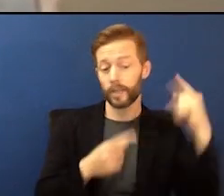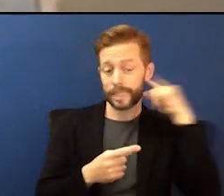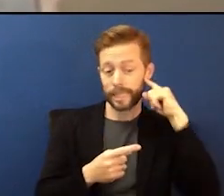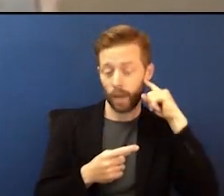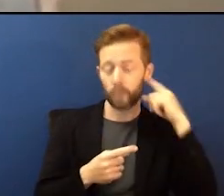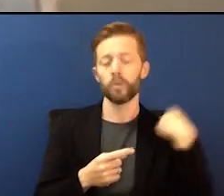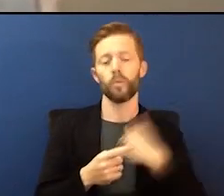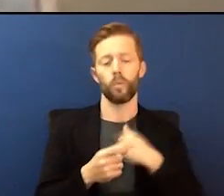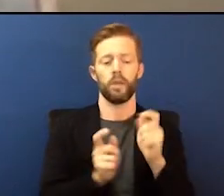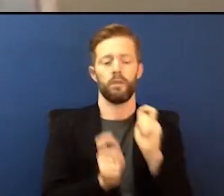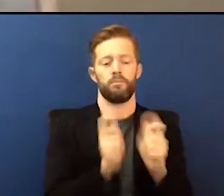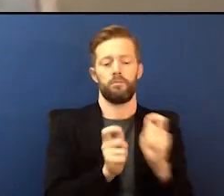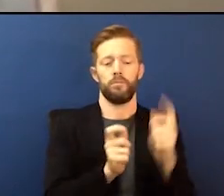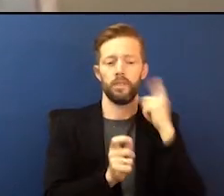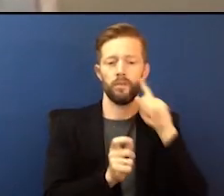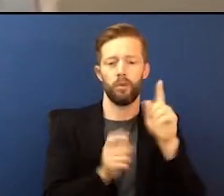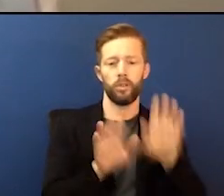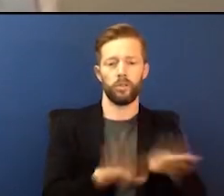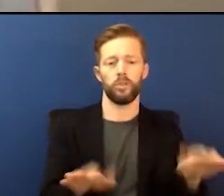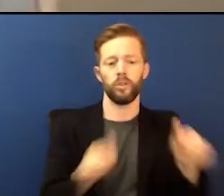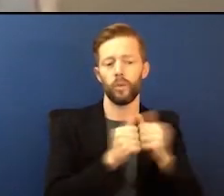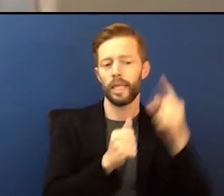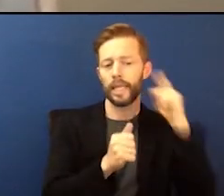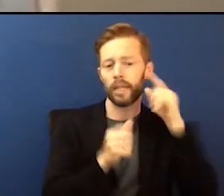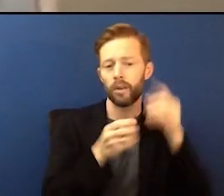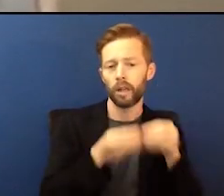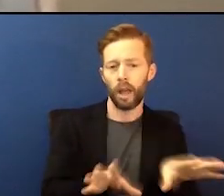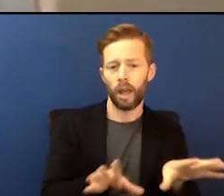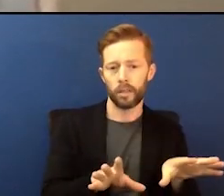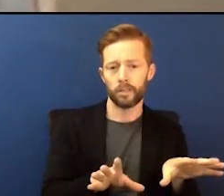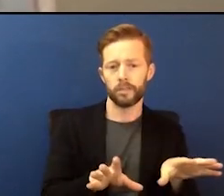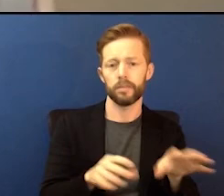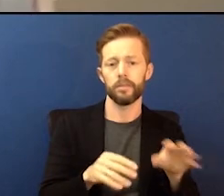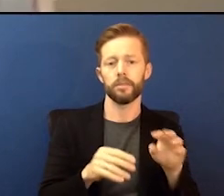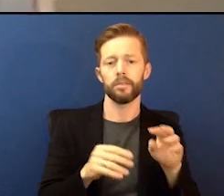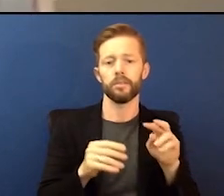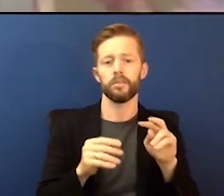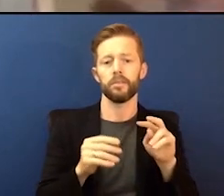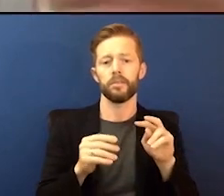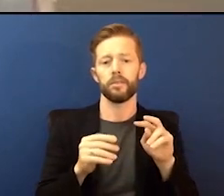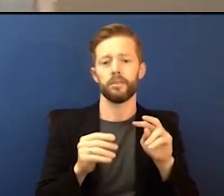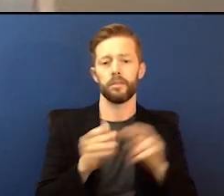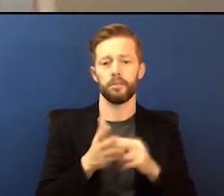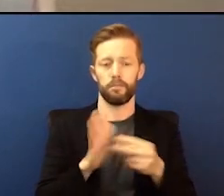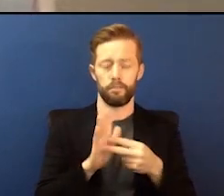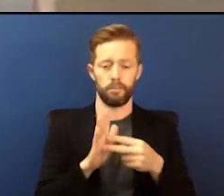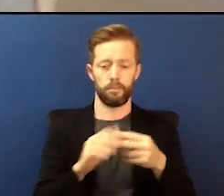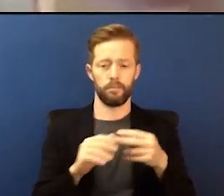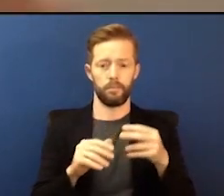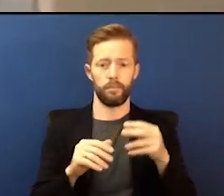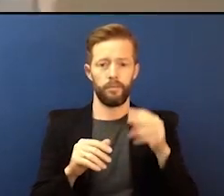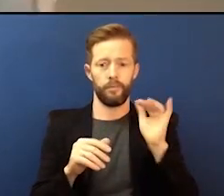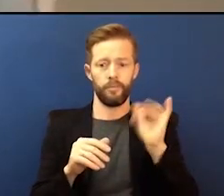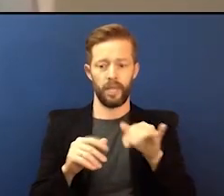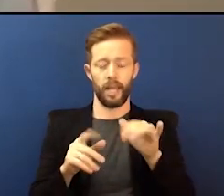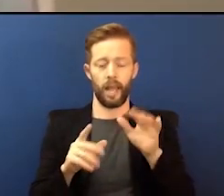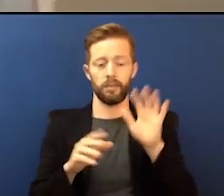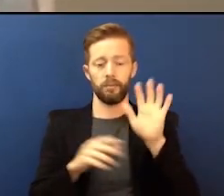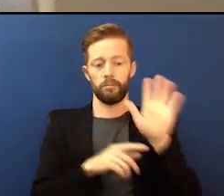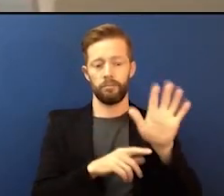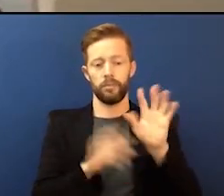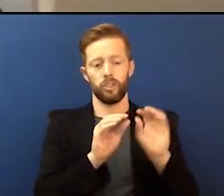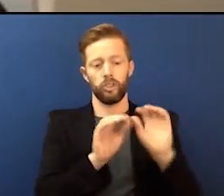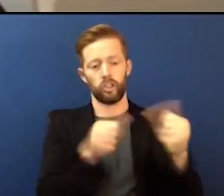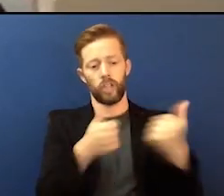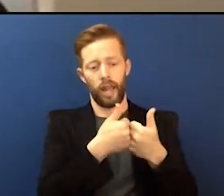sound, we adapted it for children with hearing challenges. In other words, so challenges that were explicitly,